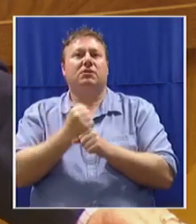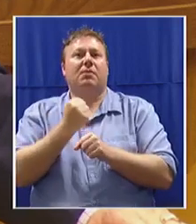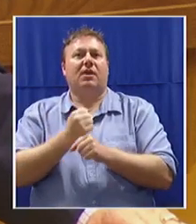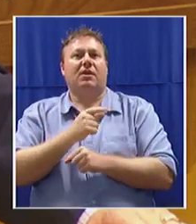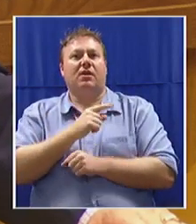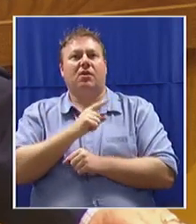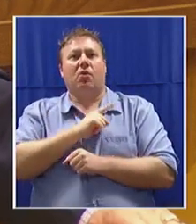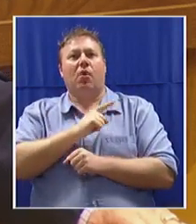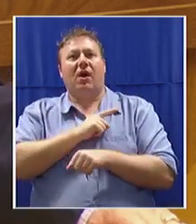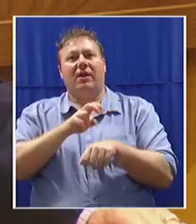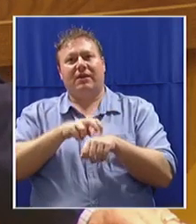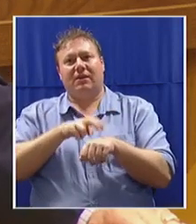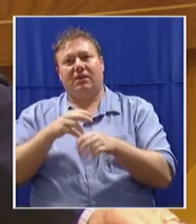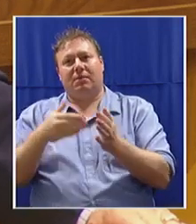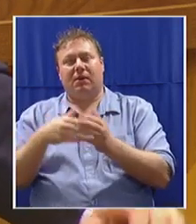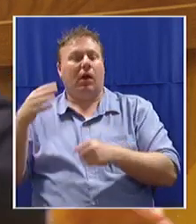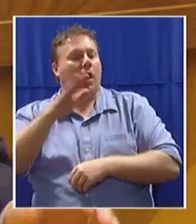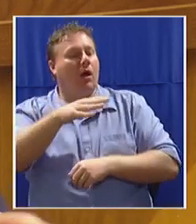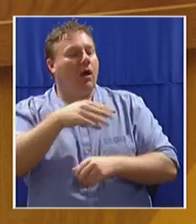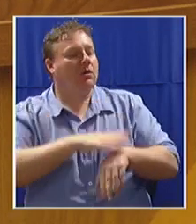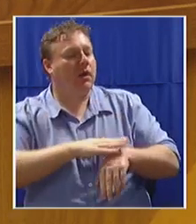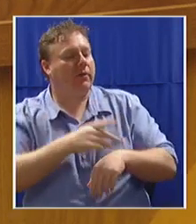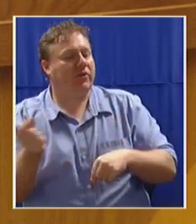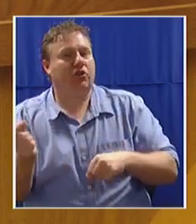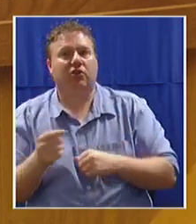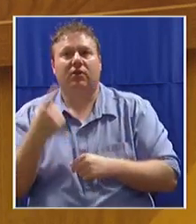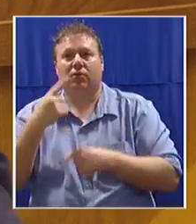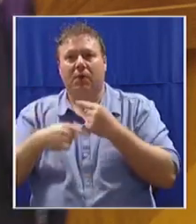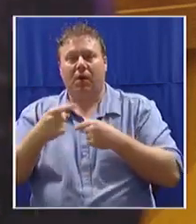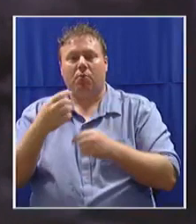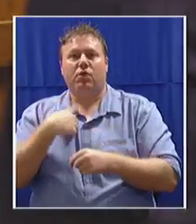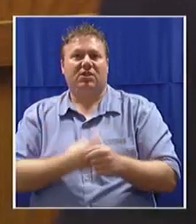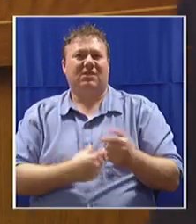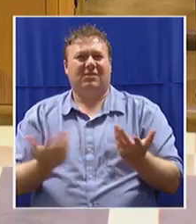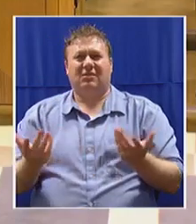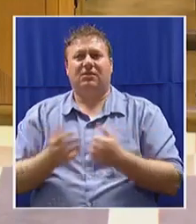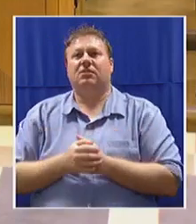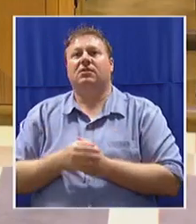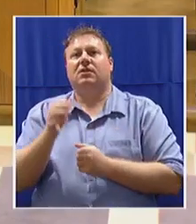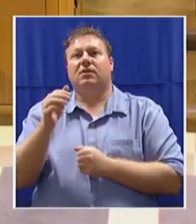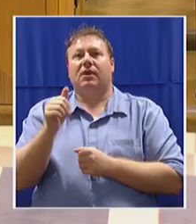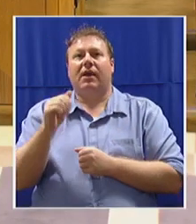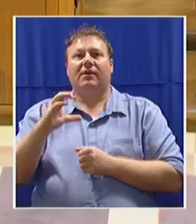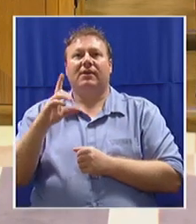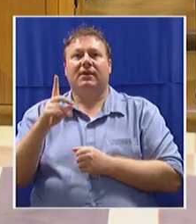give millions to a president to become a president? I thank you. The ACDP.